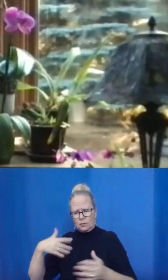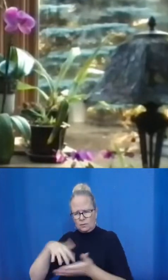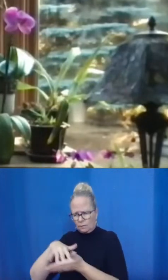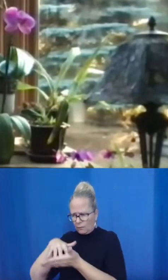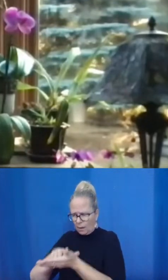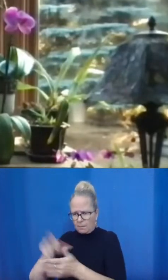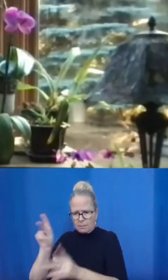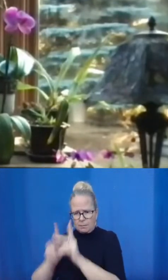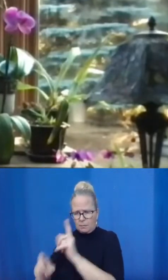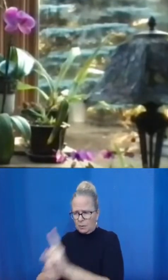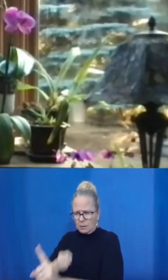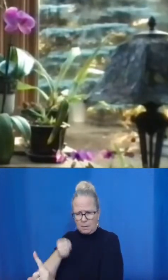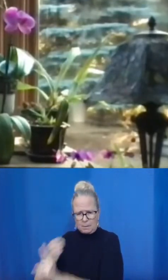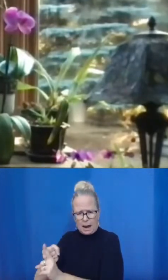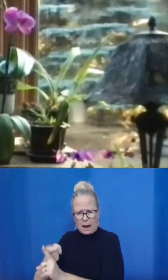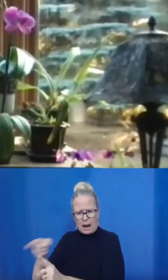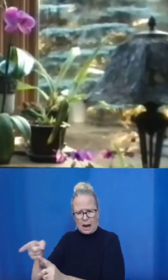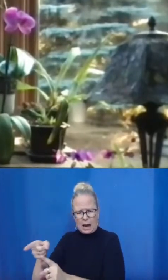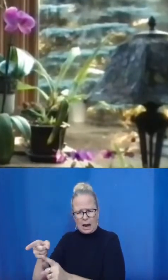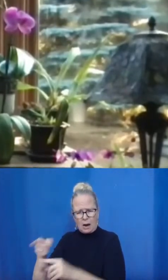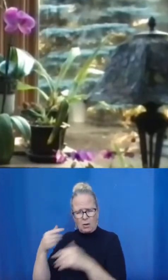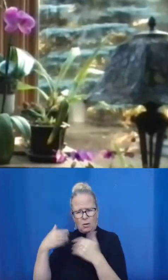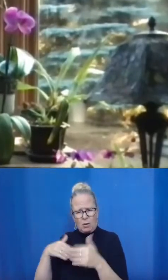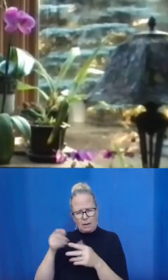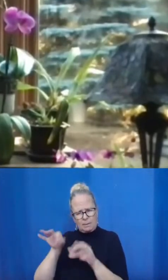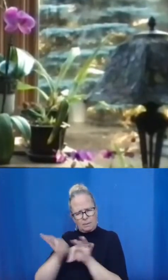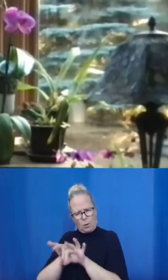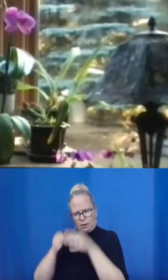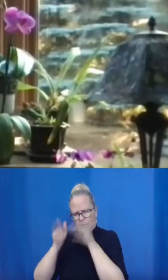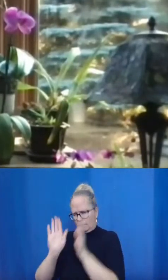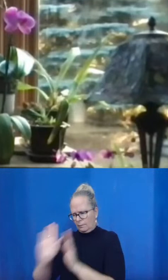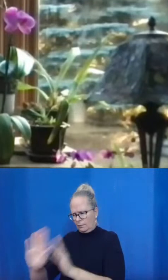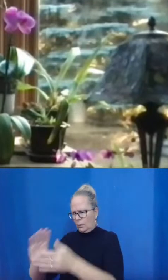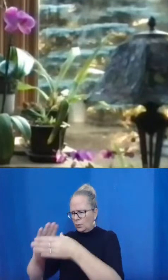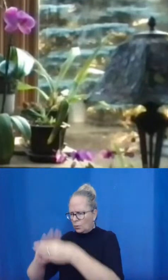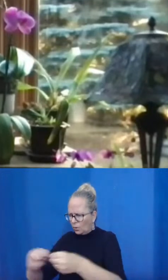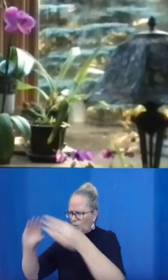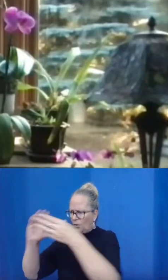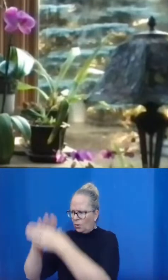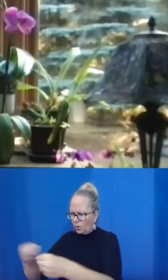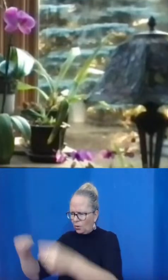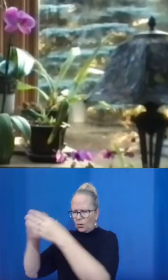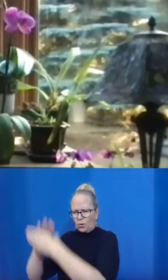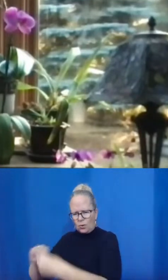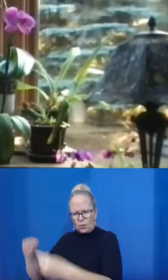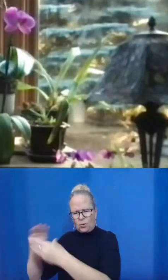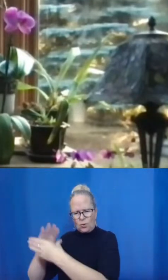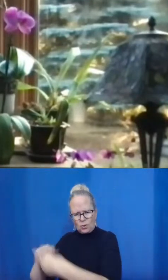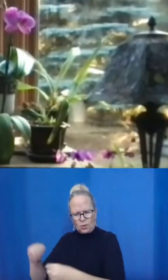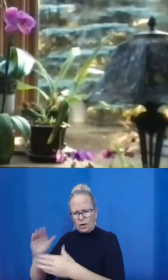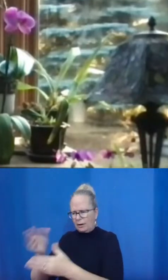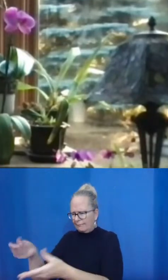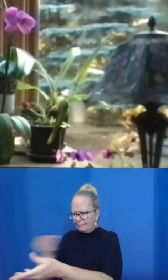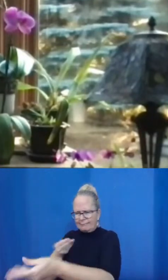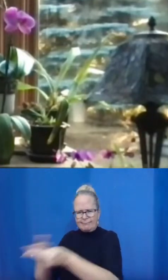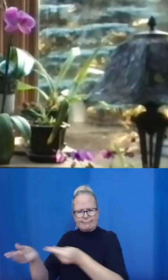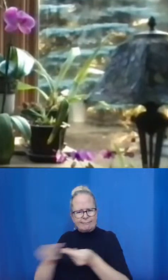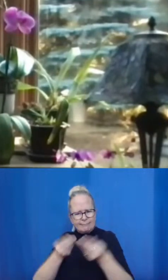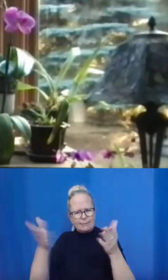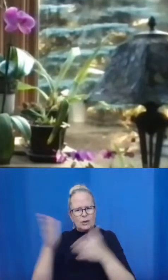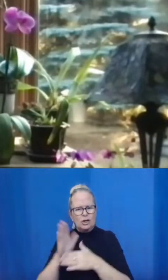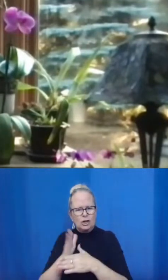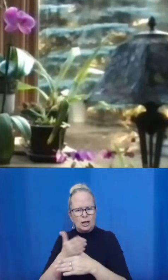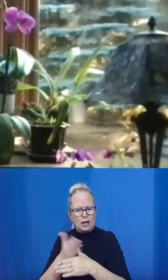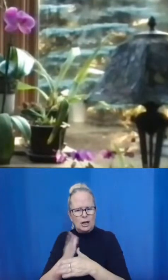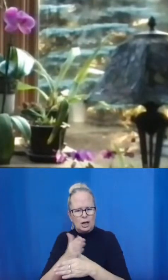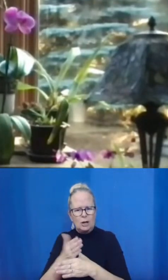Transplant recipients, and as well as patients who are awaiting transplantation, are very vulnerable, not only because of